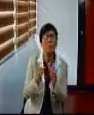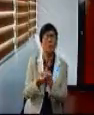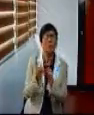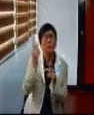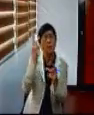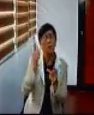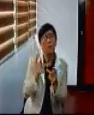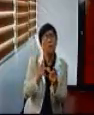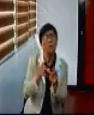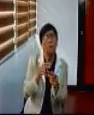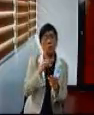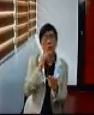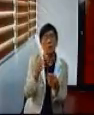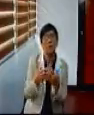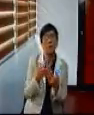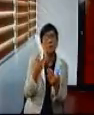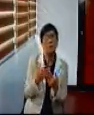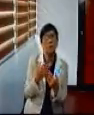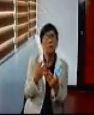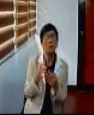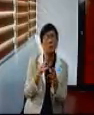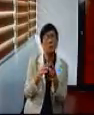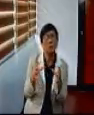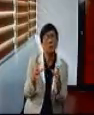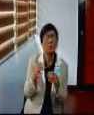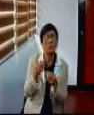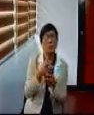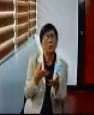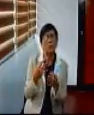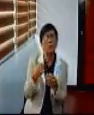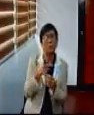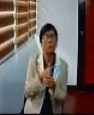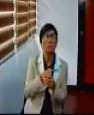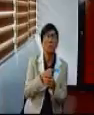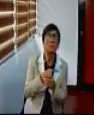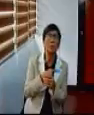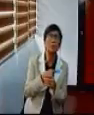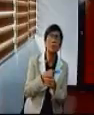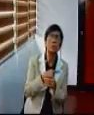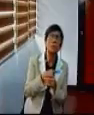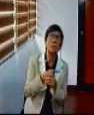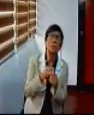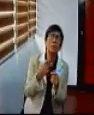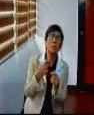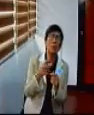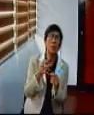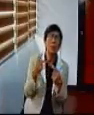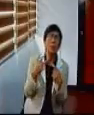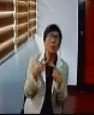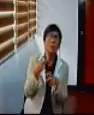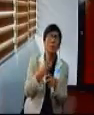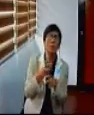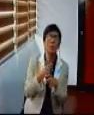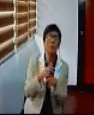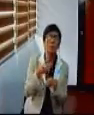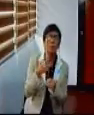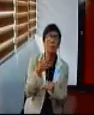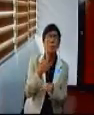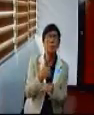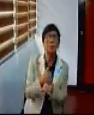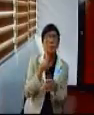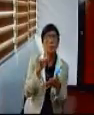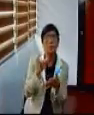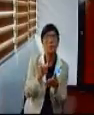not so easy. That much as it provides us with the analogy, we will have that difficulty of establishing